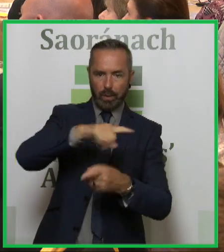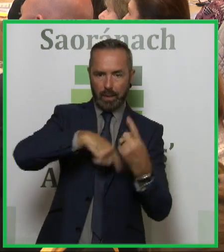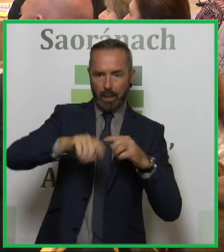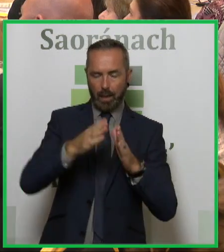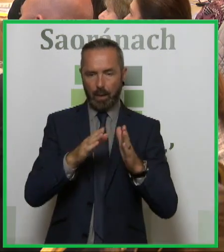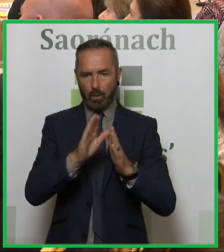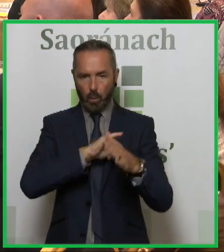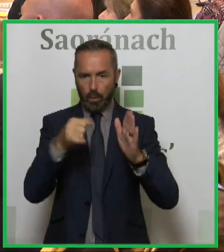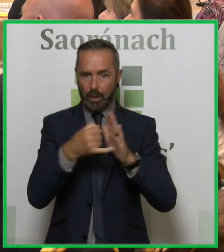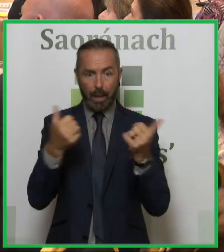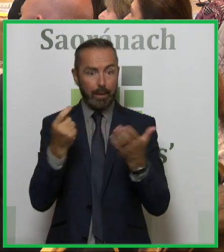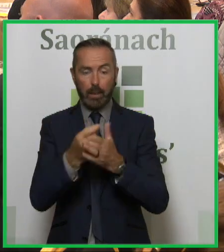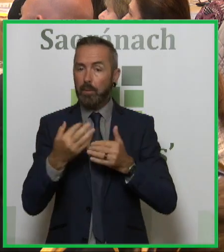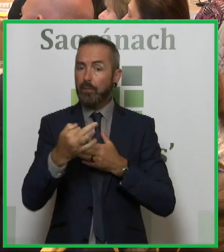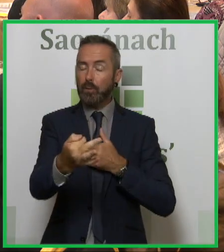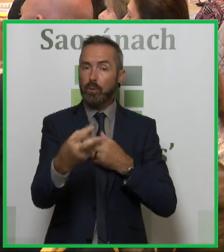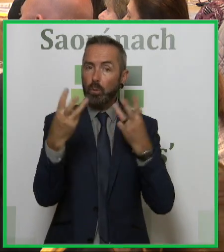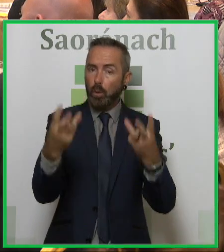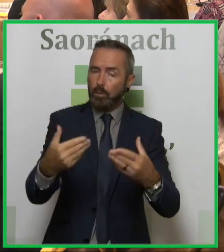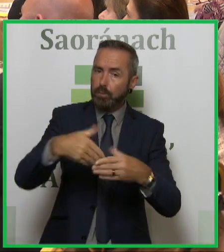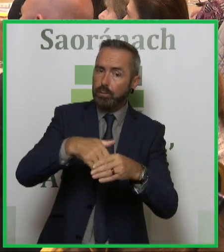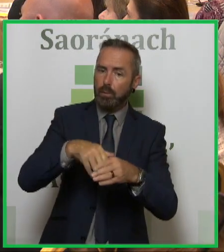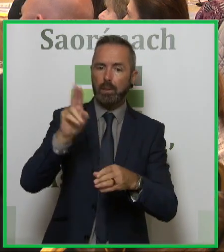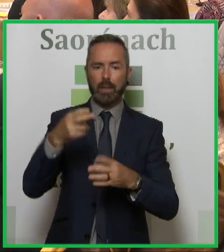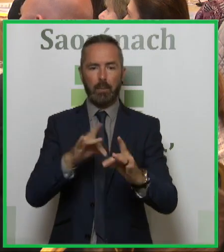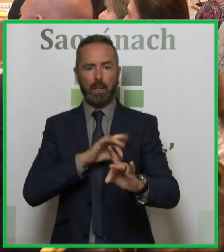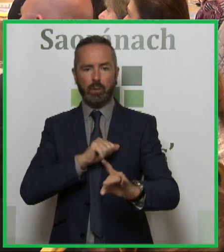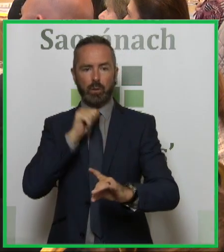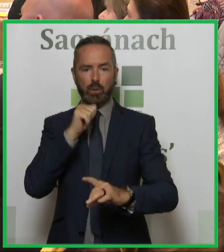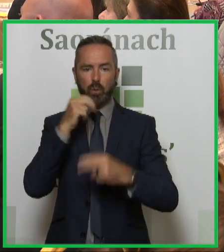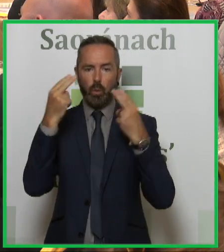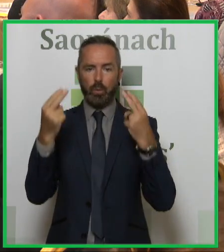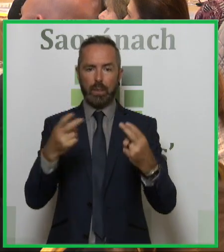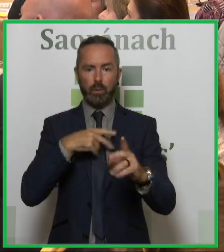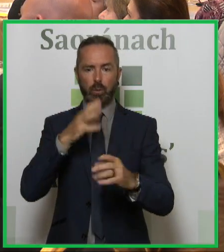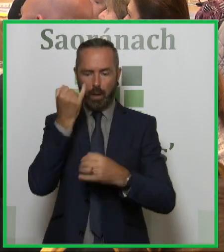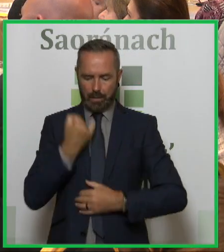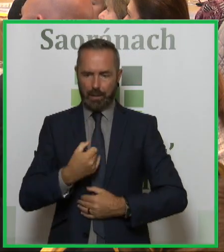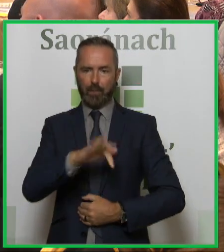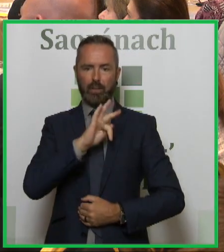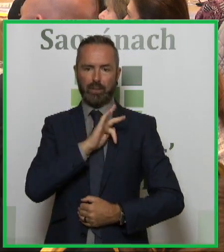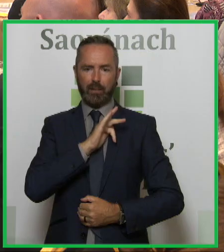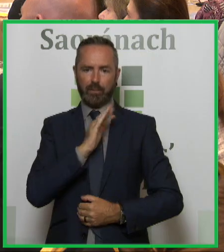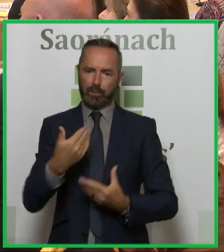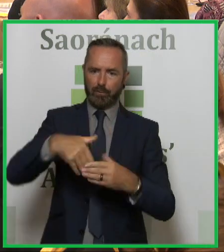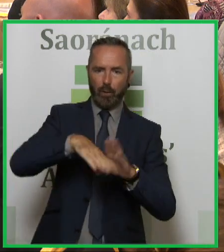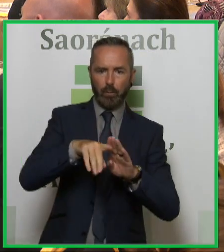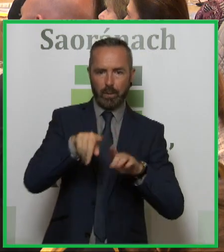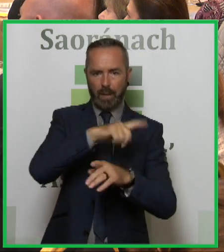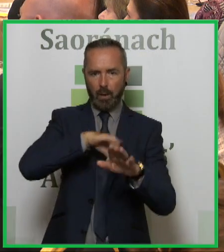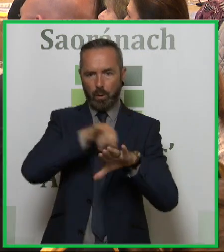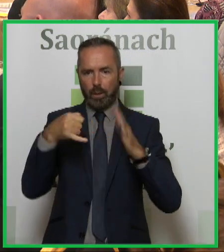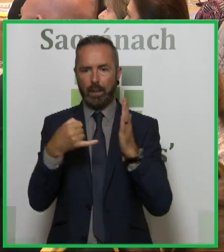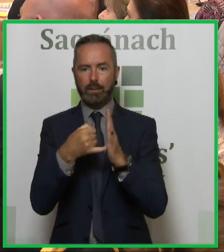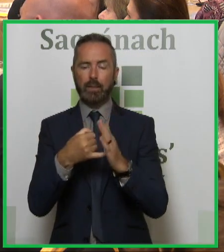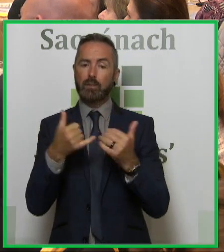at some point in the future, we can assure them that you will not need to identify yourself as a member of Narcotics Anonymous at the level of press, radio, and